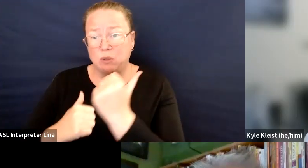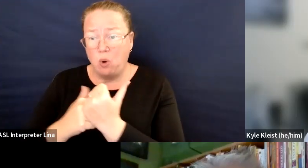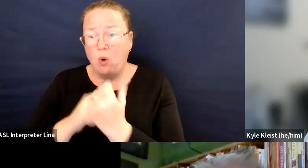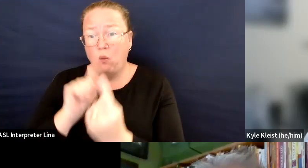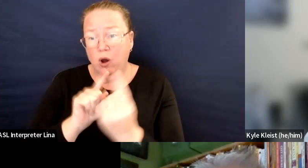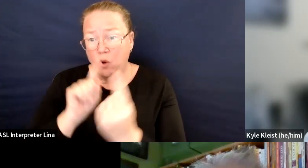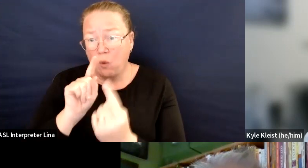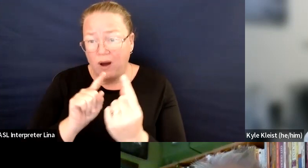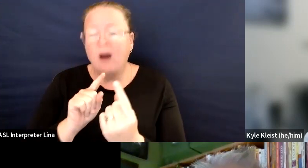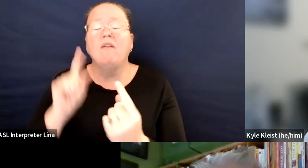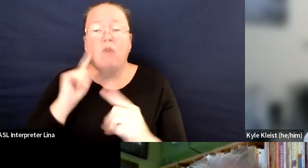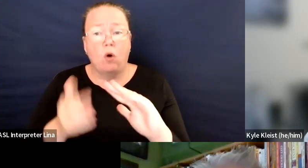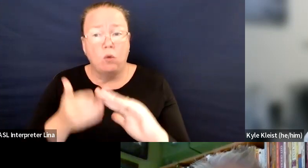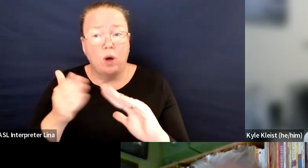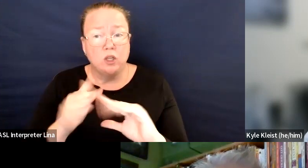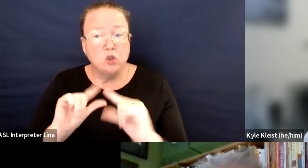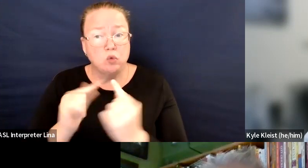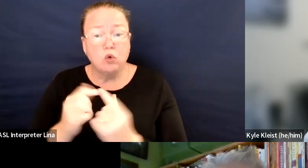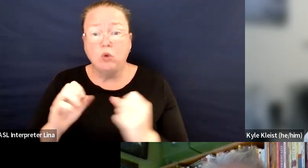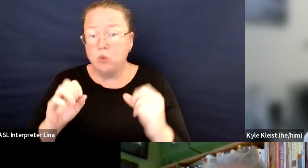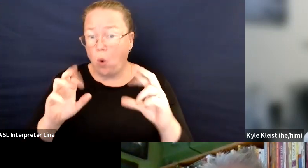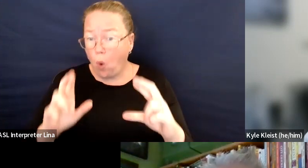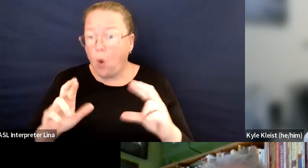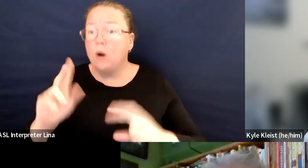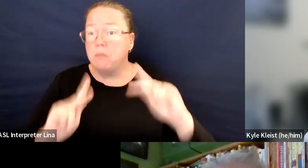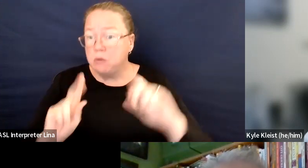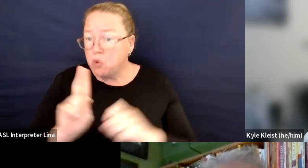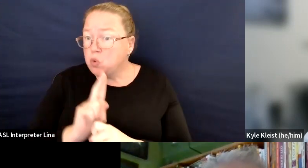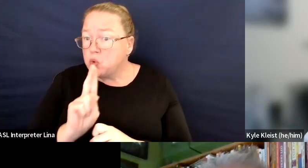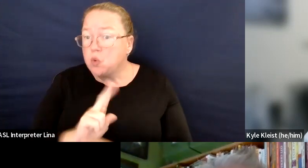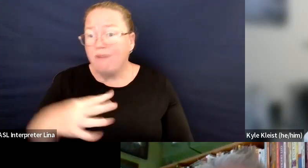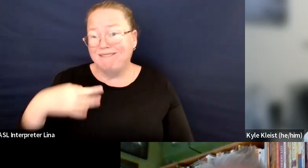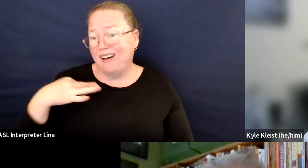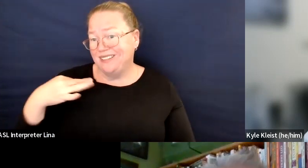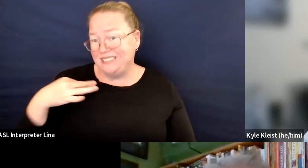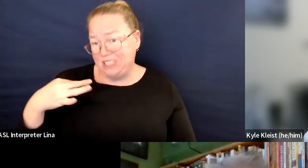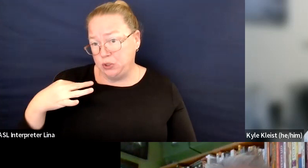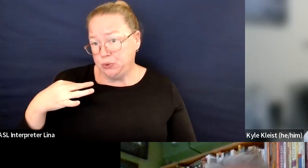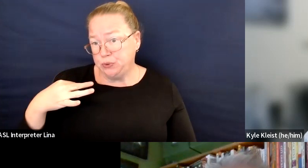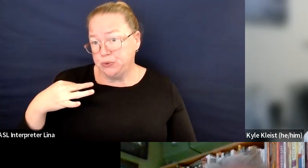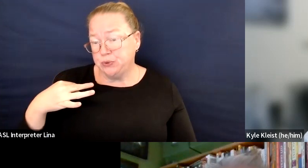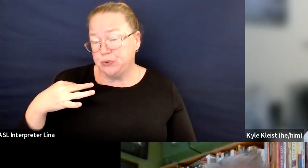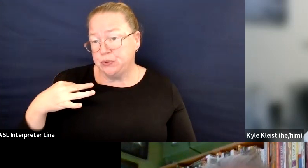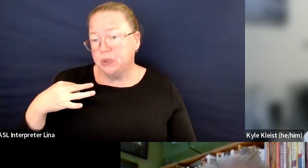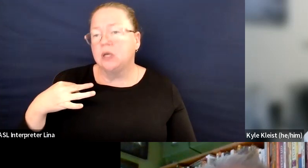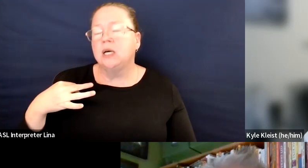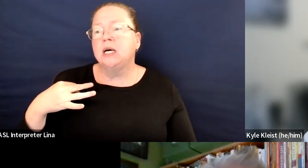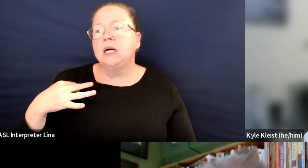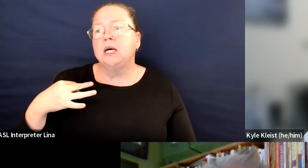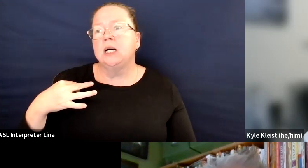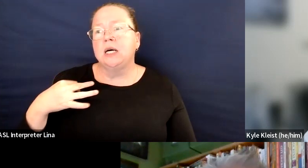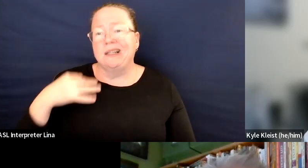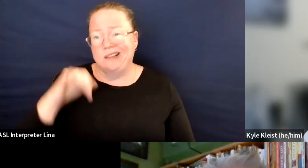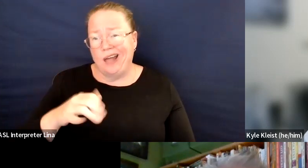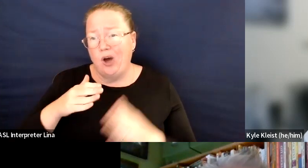one-on-one and for running groups, or are people using volunteers in those capacities or